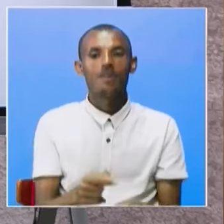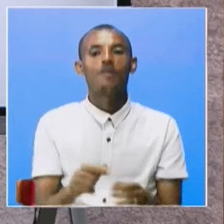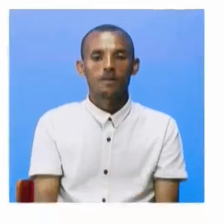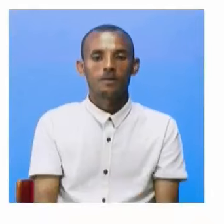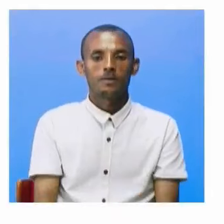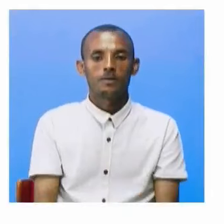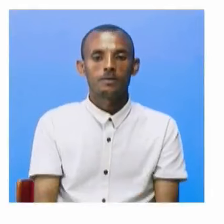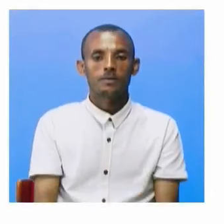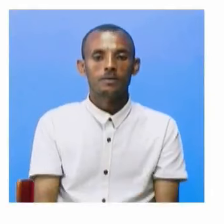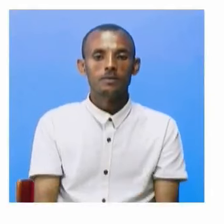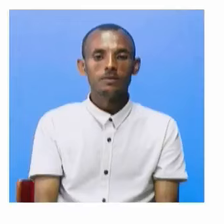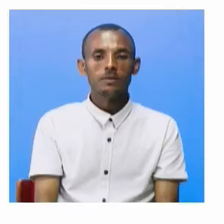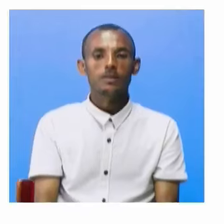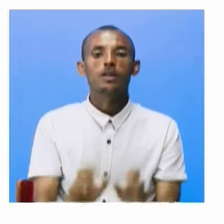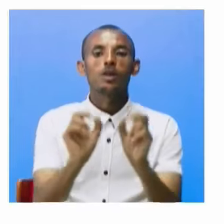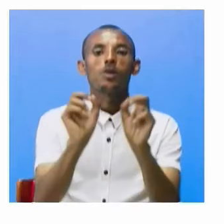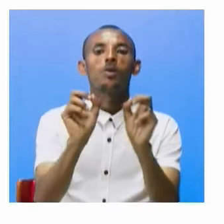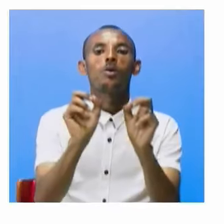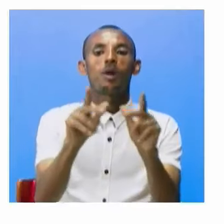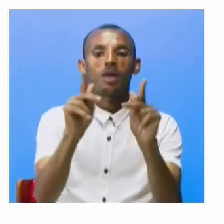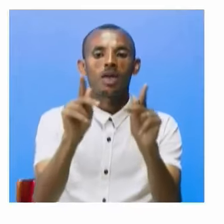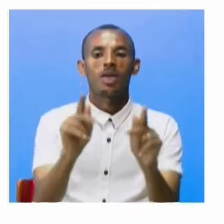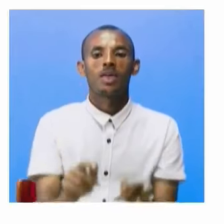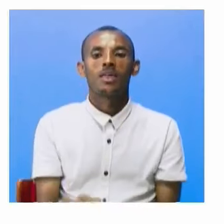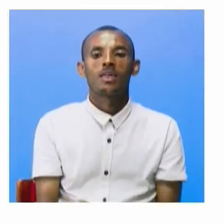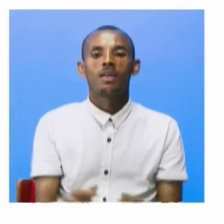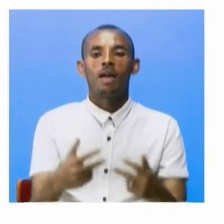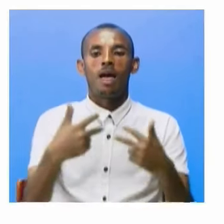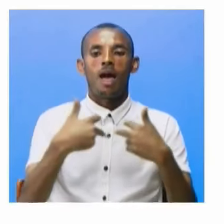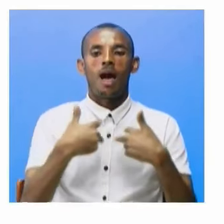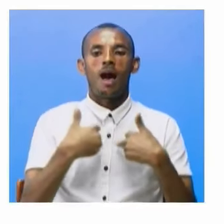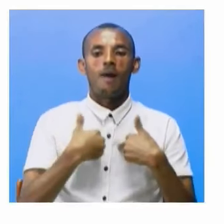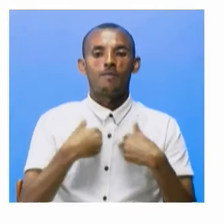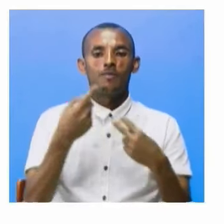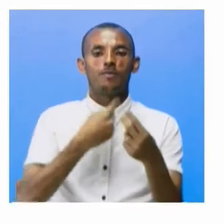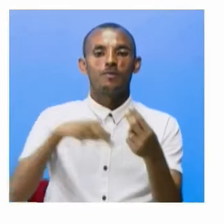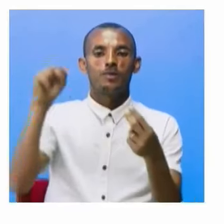me. Okay. Have to,